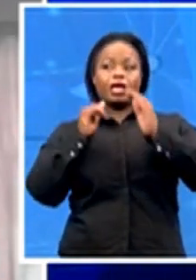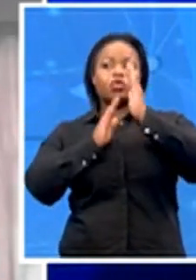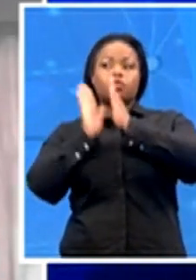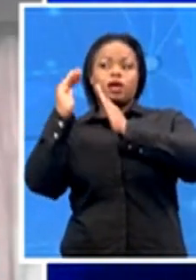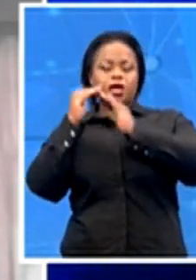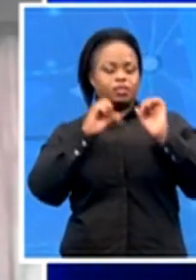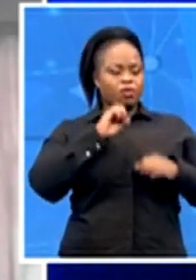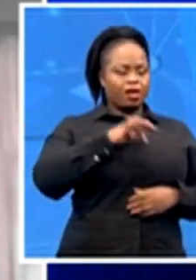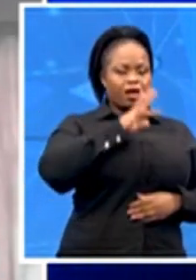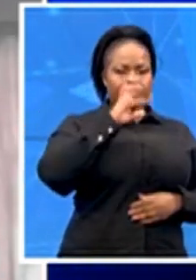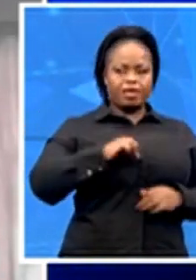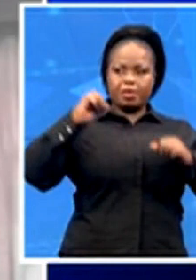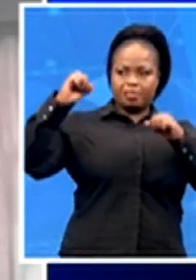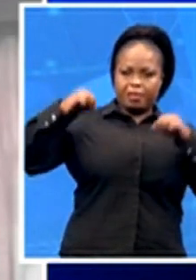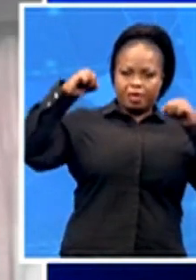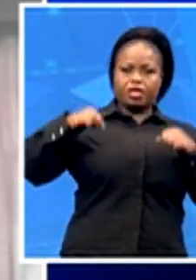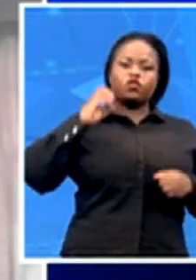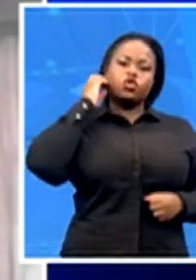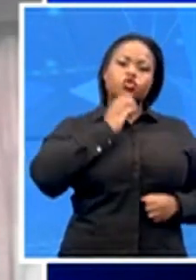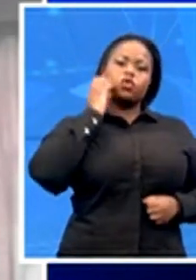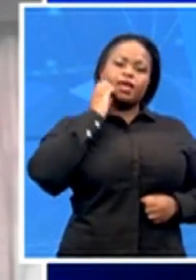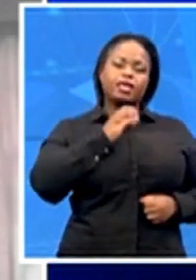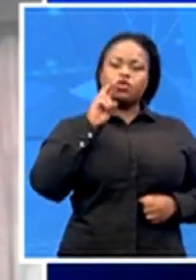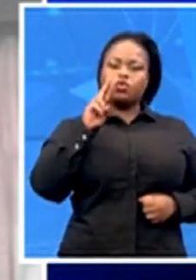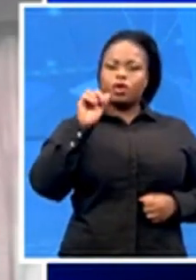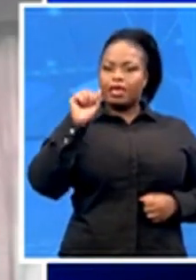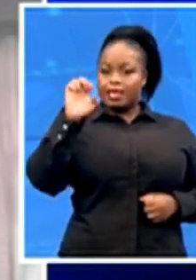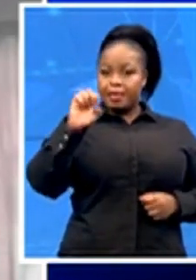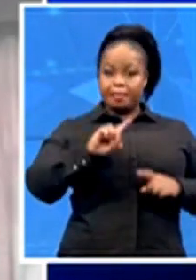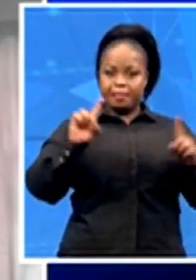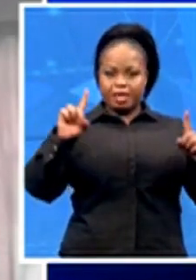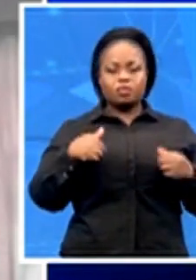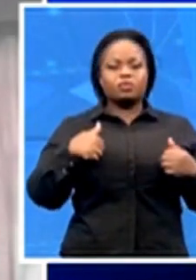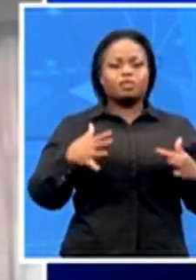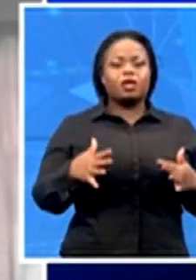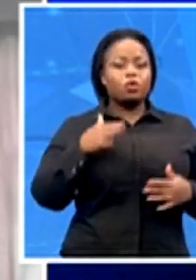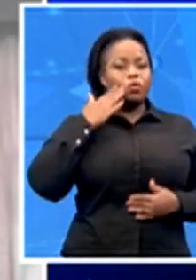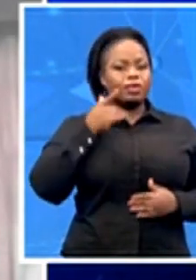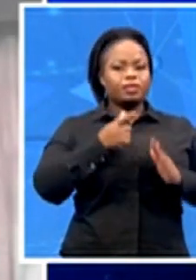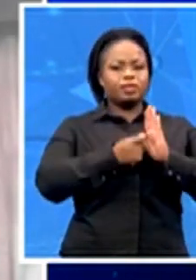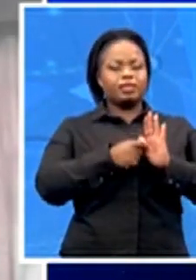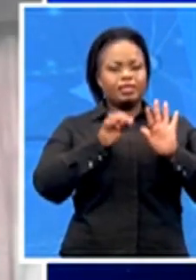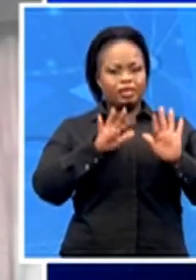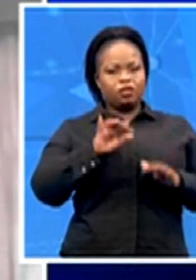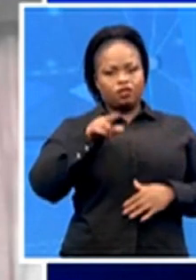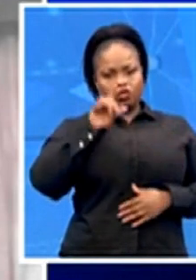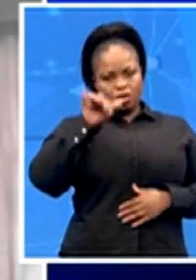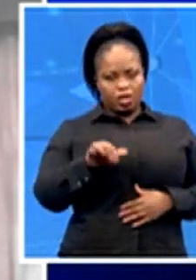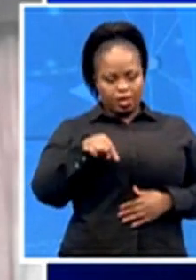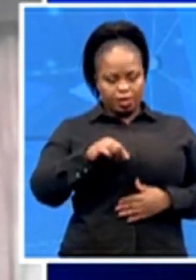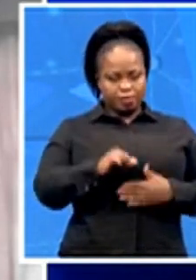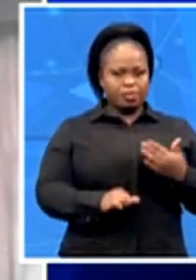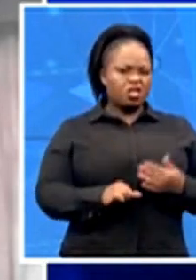UAE. However, it only becomes in effect on the 10th of July of this month. So a couple more days to go. Then you